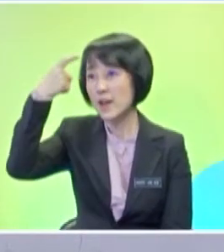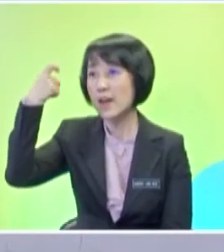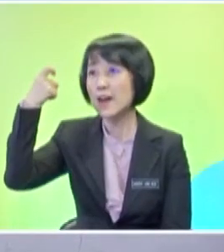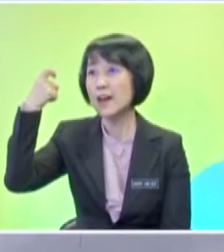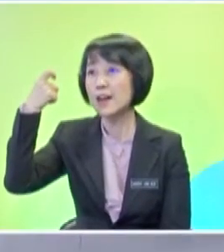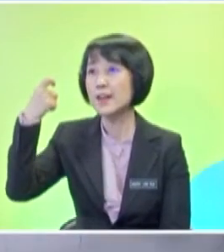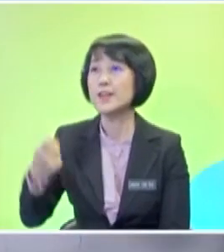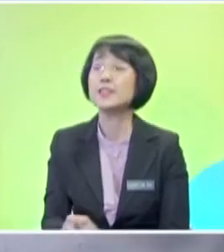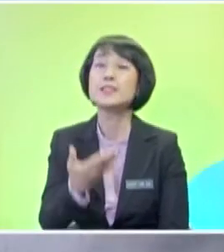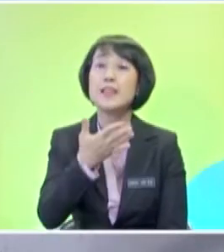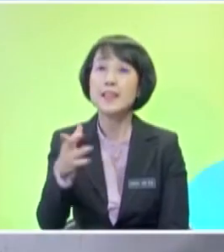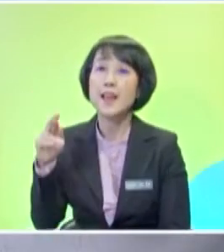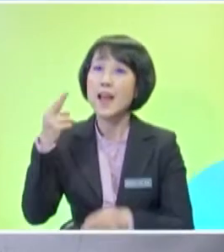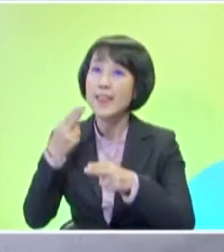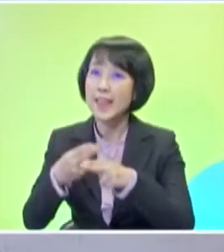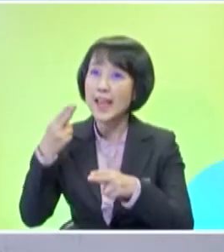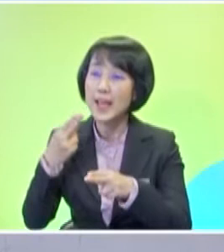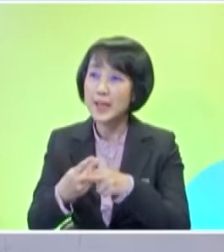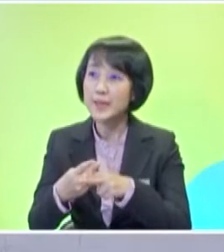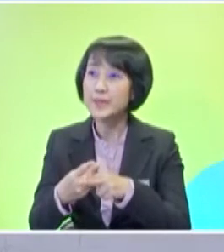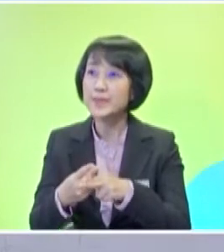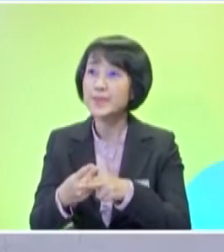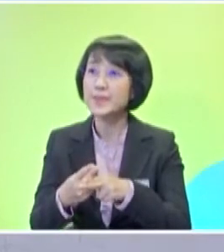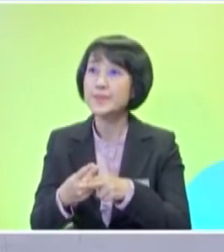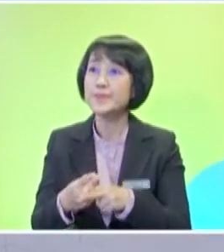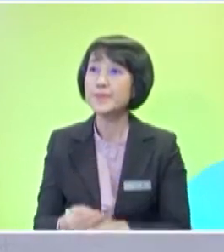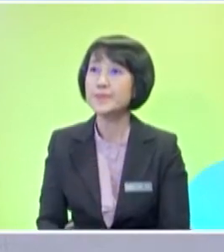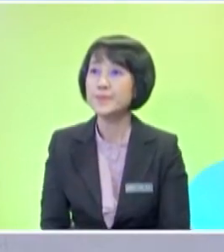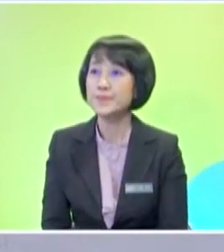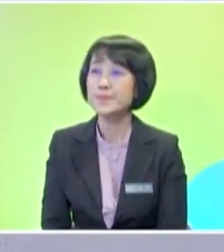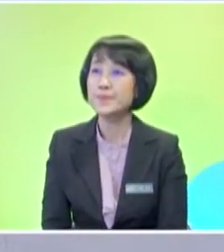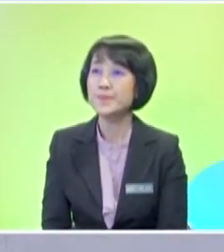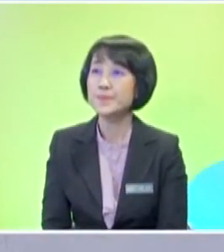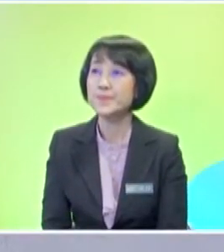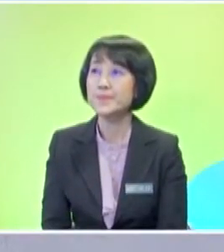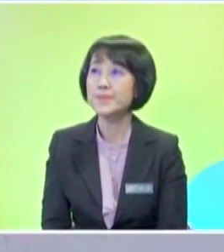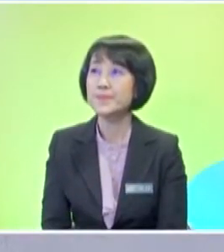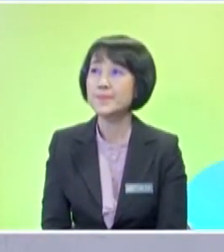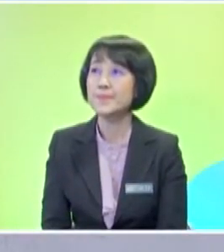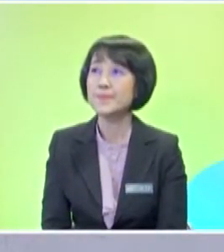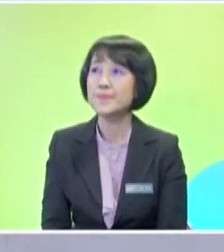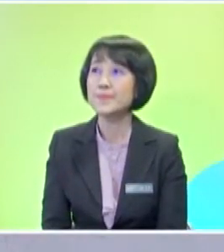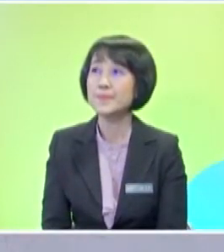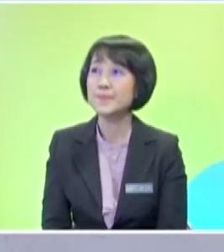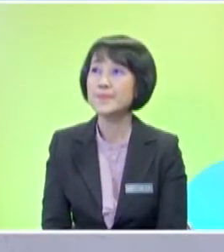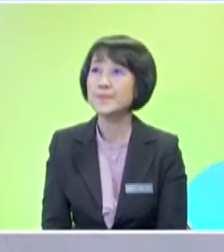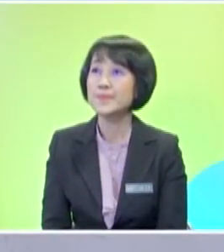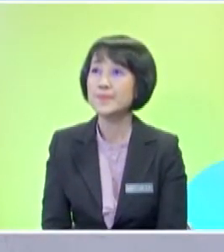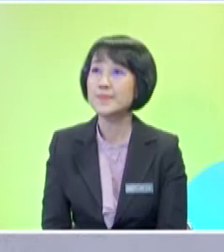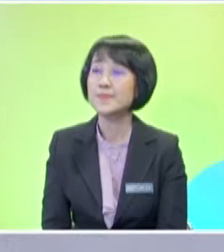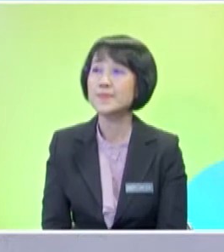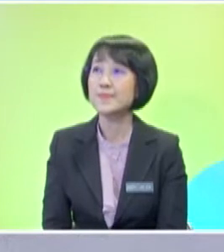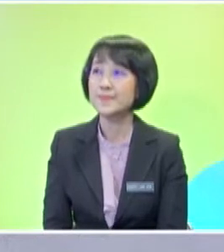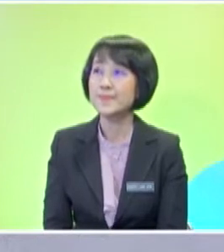also their name. Yes. It's a general name, so we need to put capital letter. Sean,